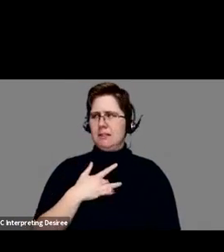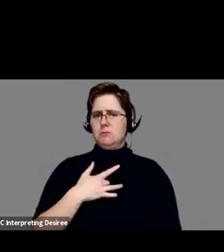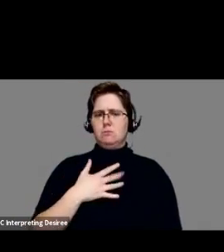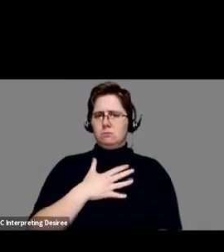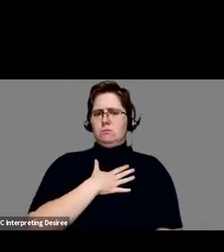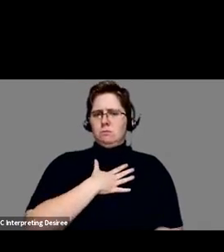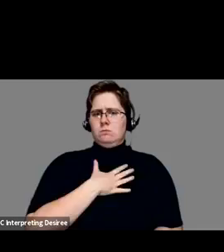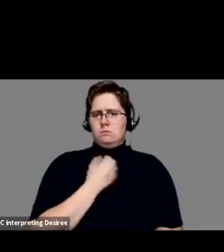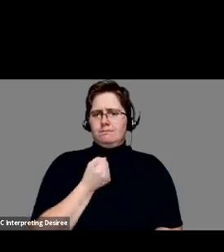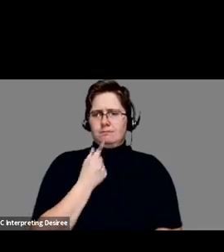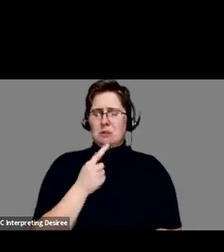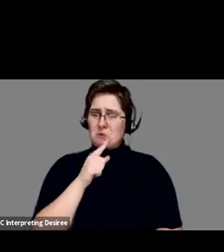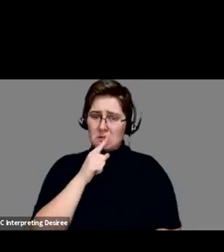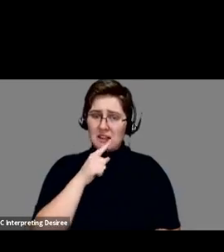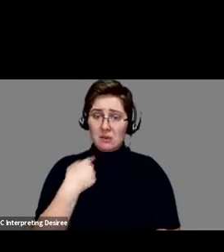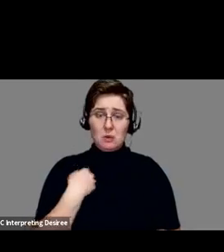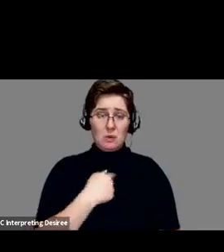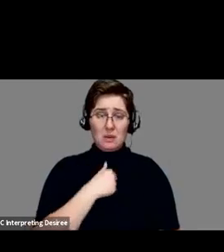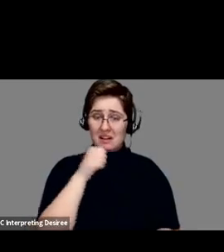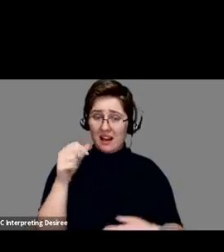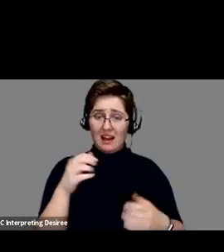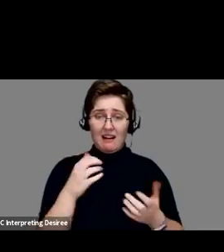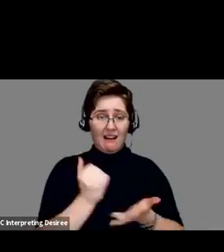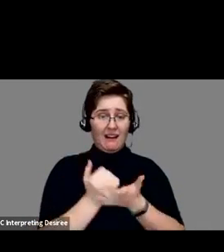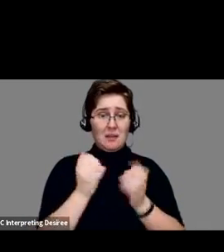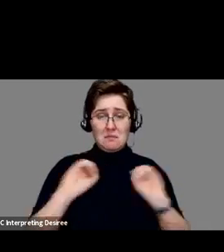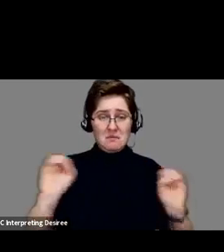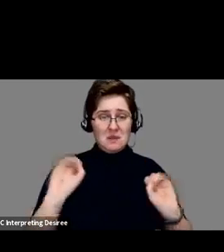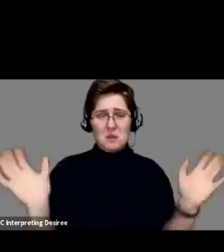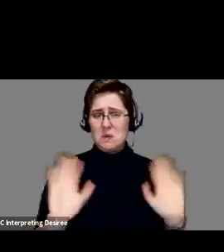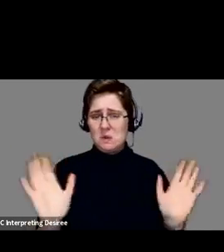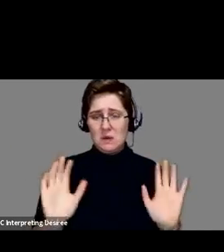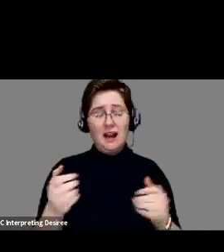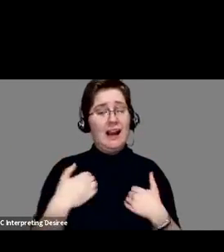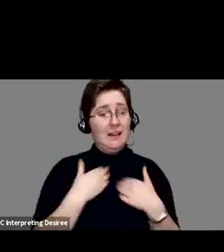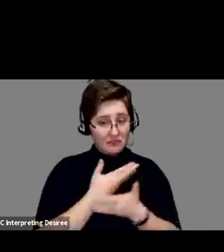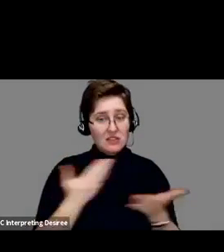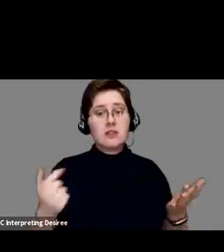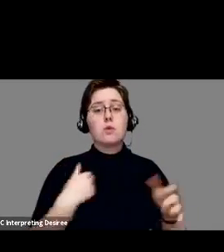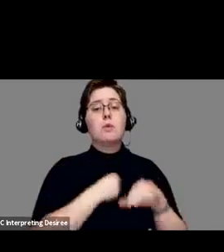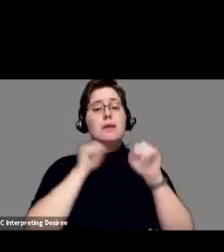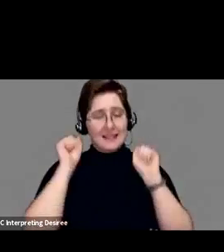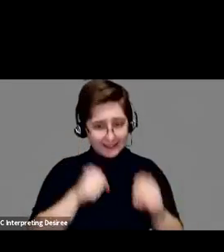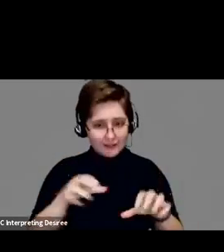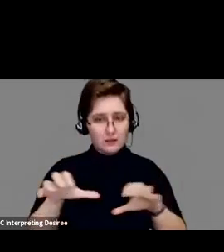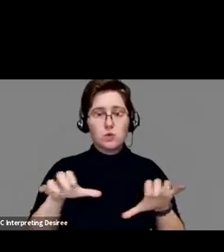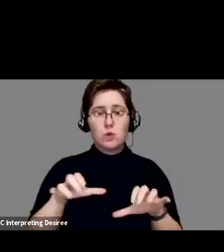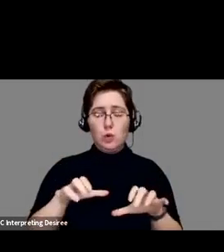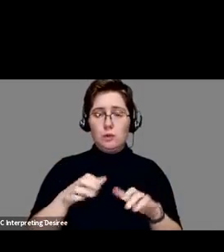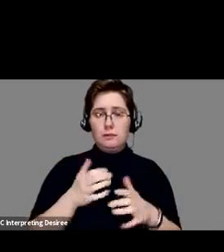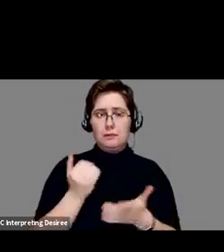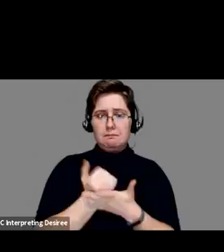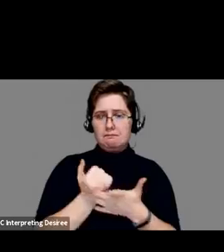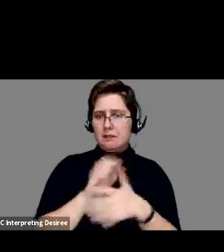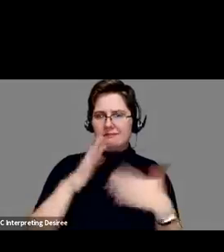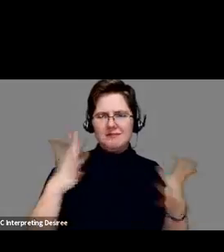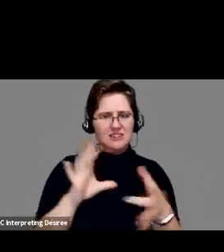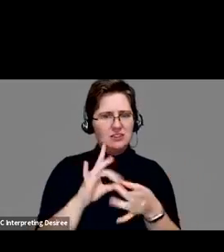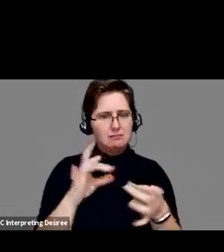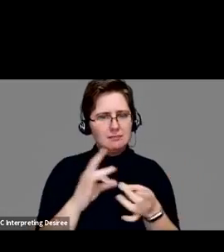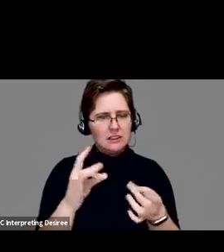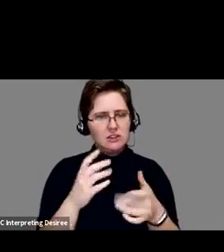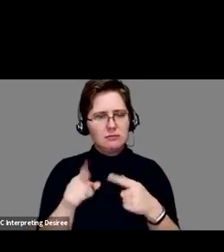at the end of the day, we're really not completely helpless. There are some proactive things that we can do. it's already been mentioned about